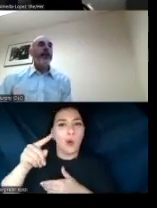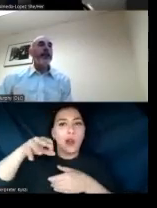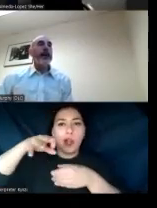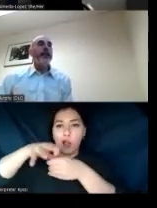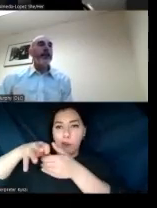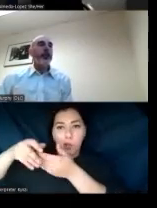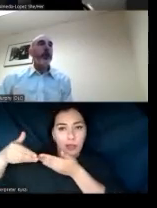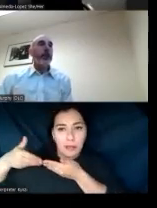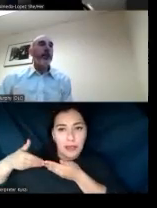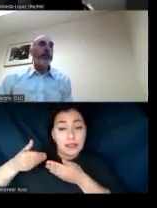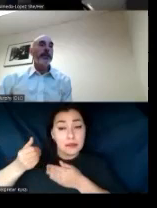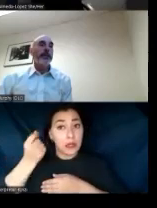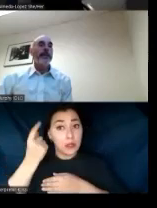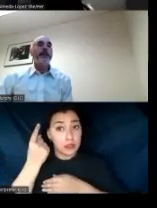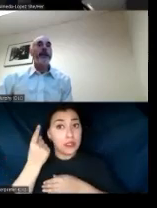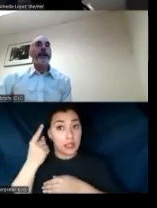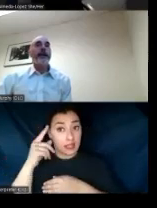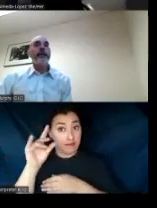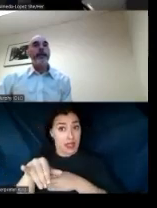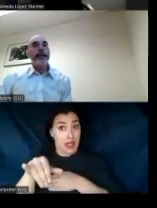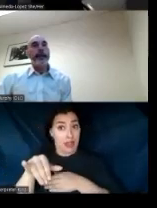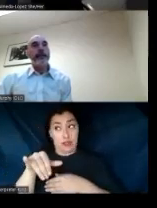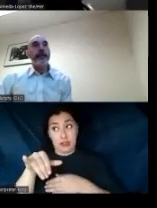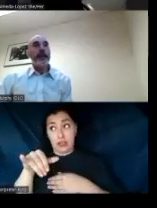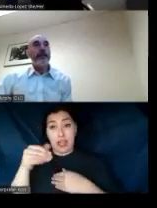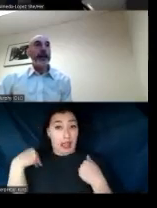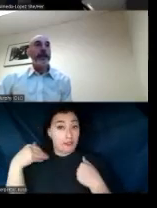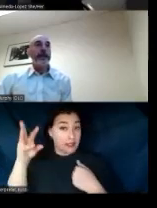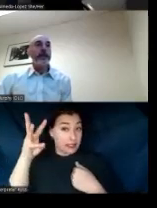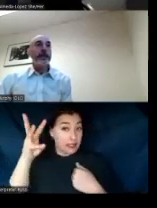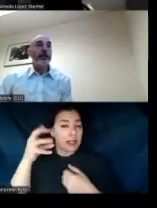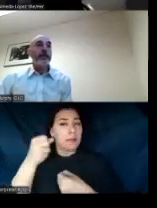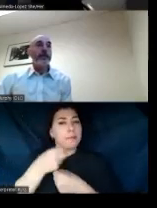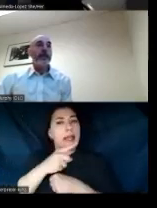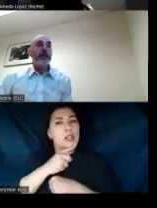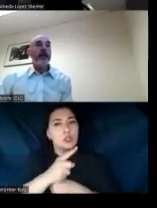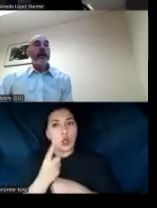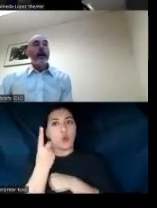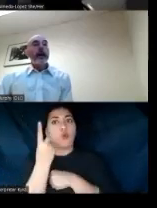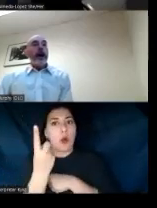there is at least one that is designated van accessible.